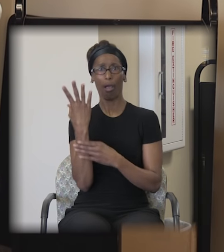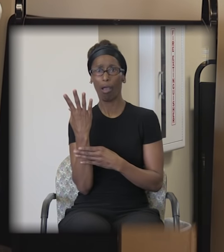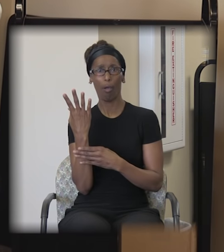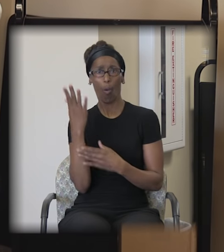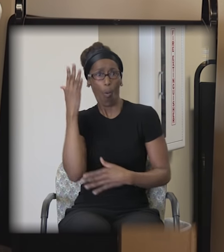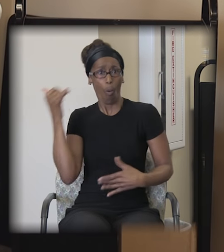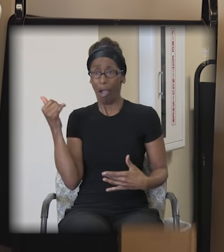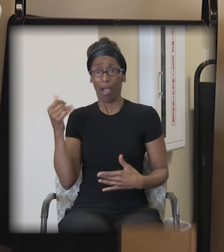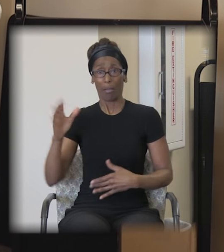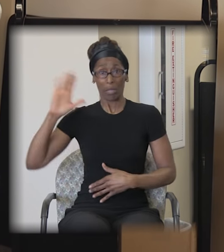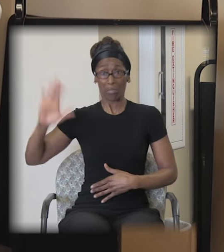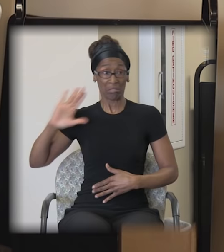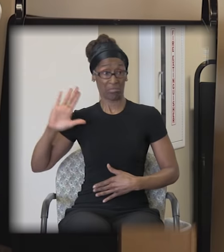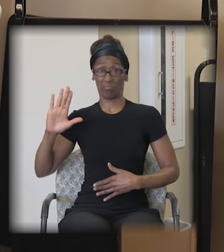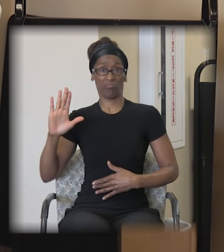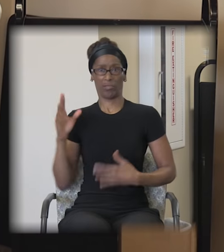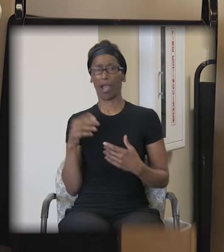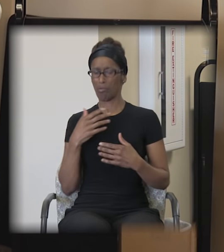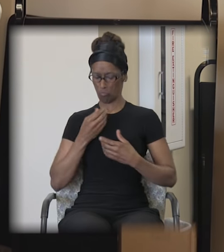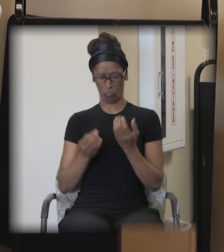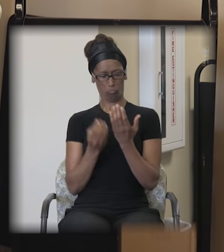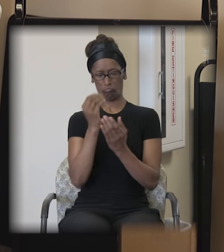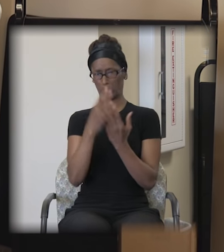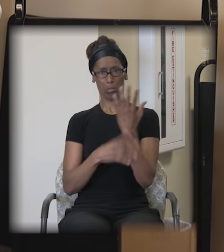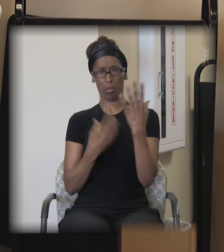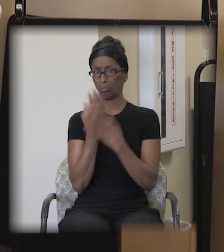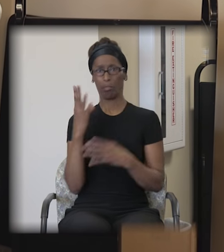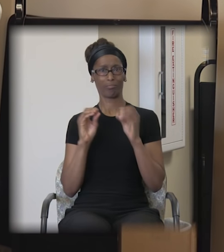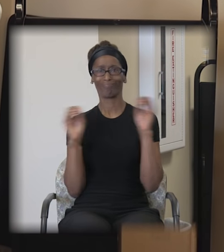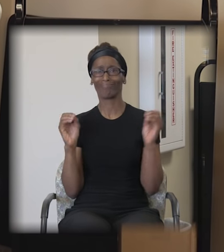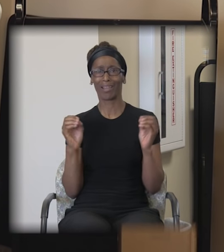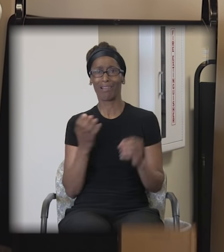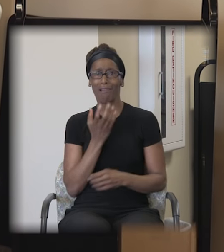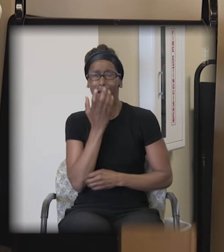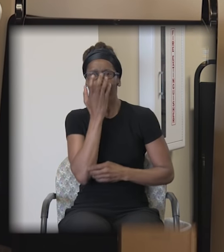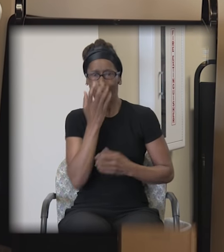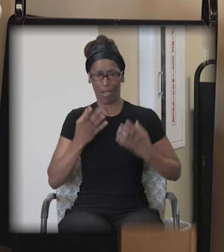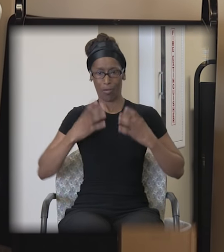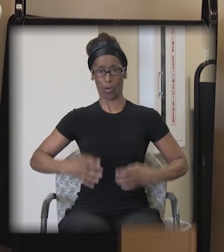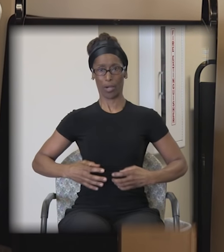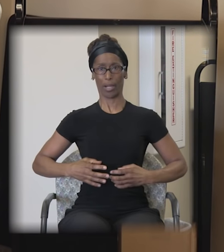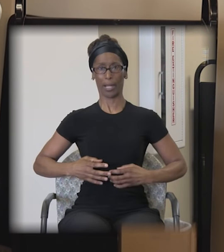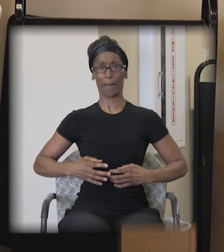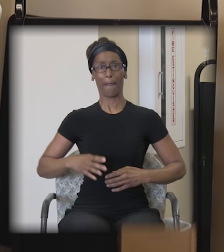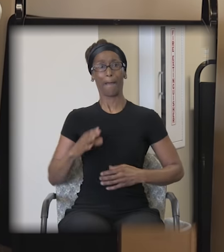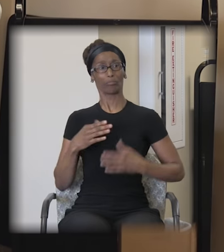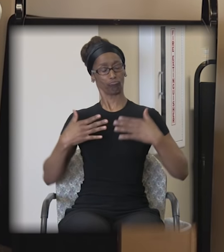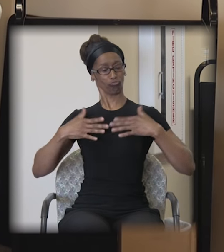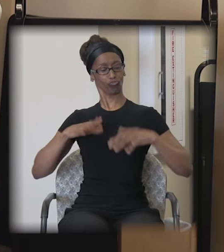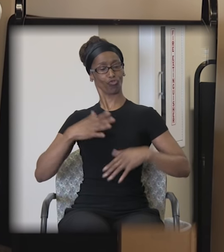didn't wear gloves. Details like that, you'll see that the umpires wore business suits because they were businessmen on their lunch break.